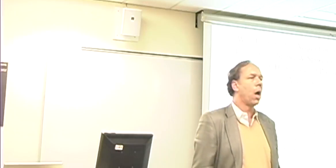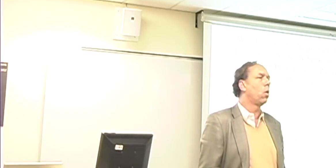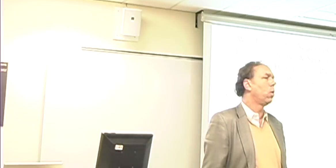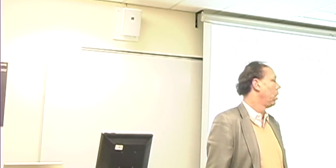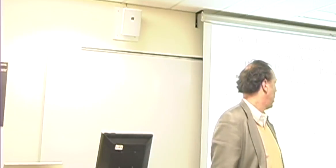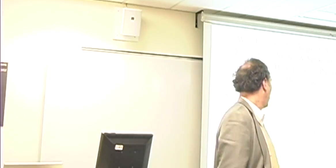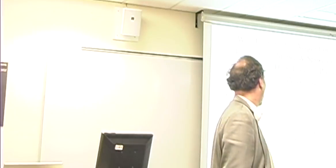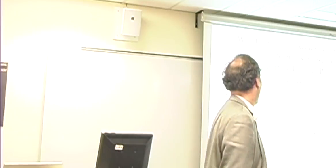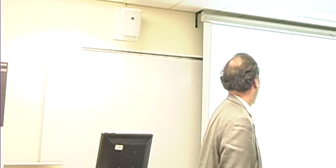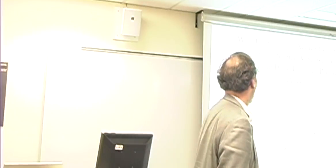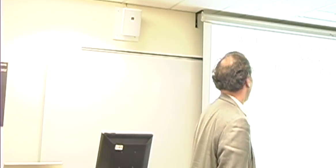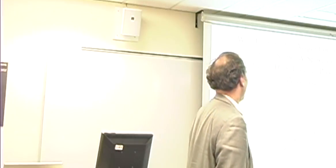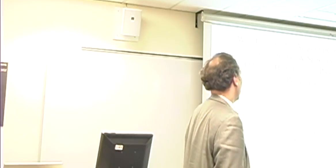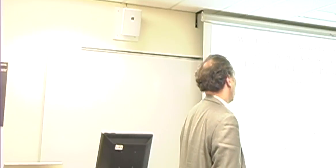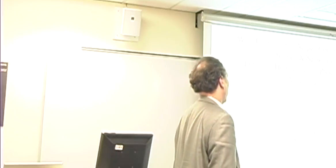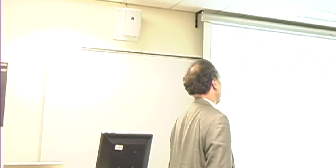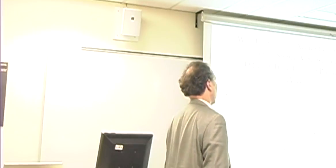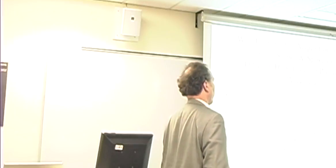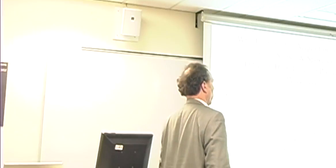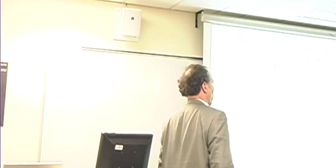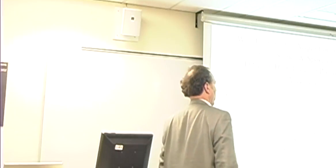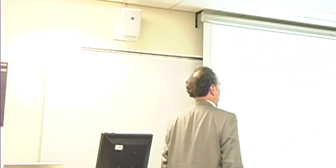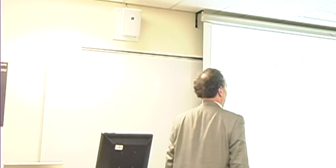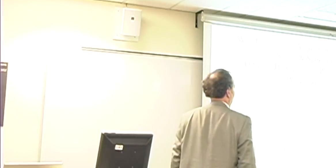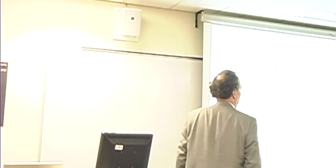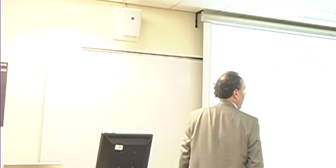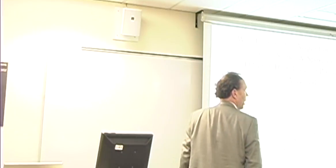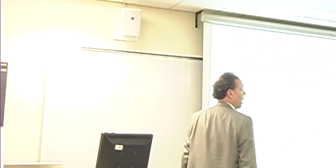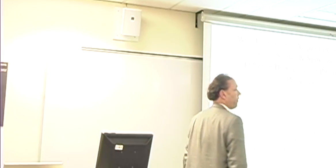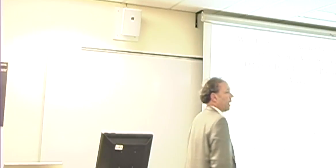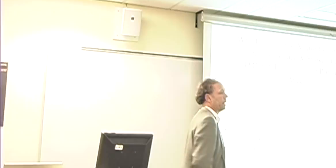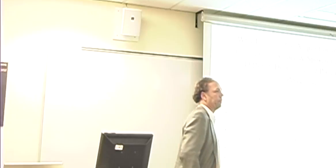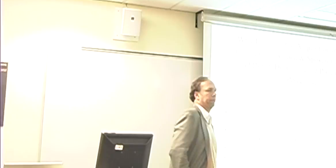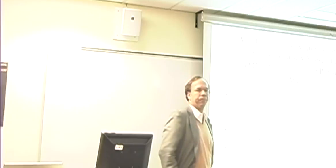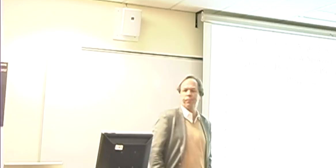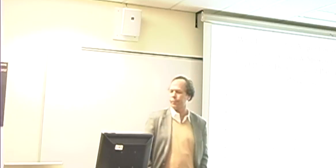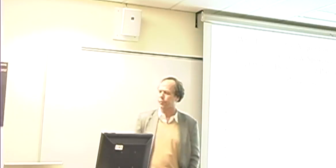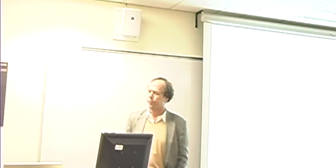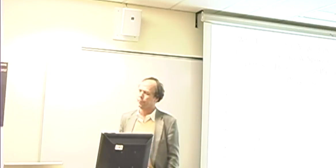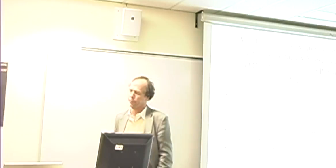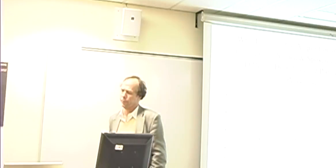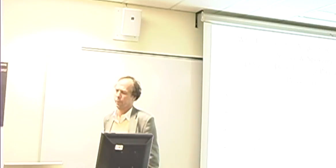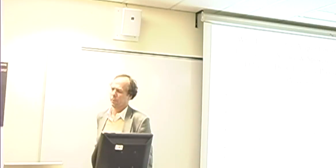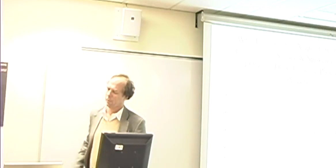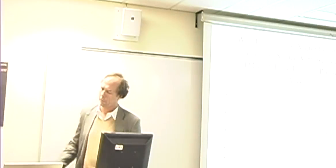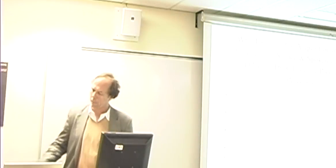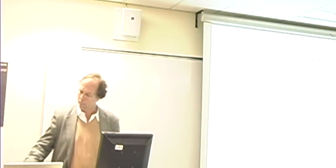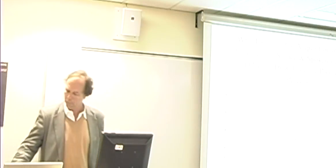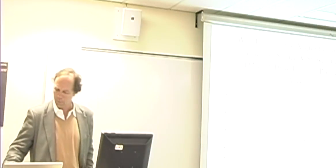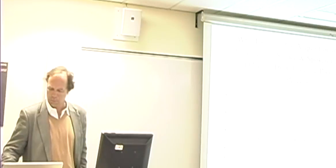then how is the learning of words and signs effective?